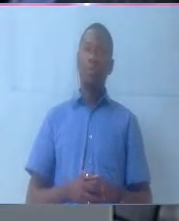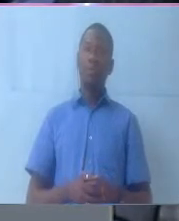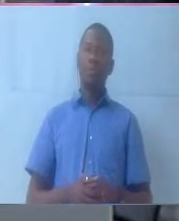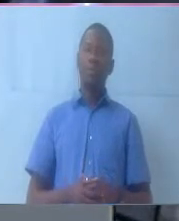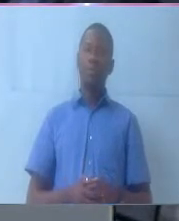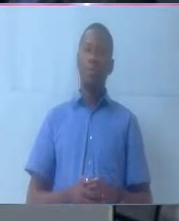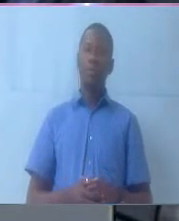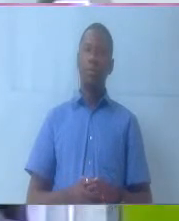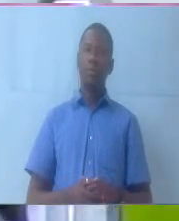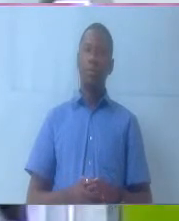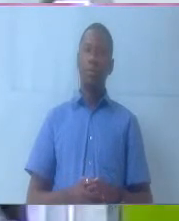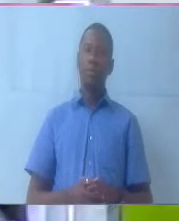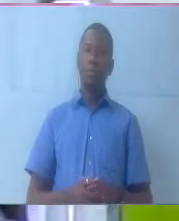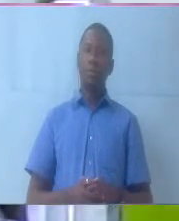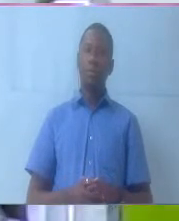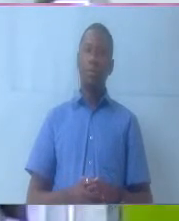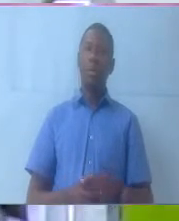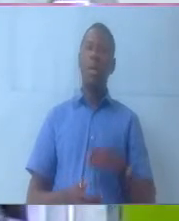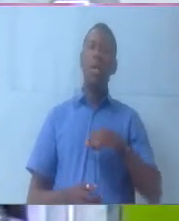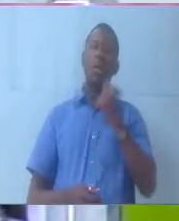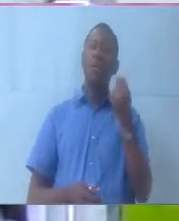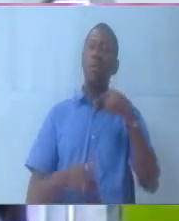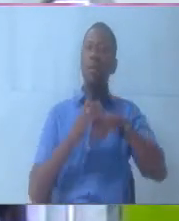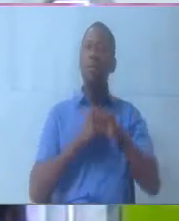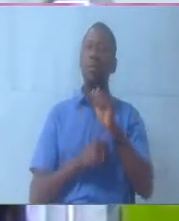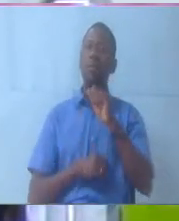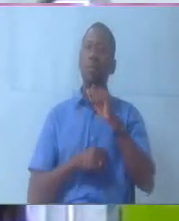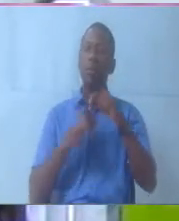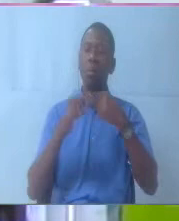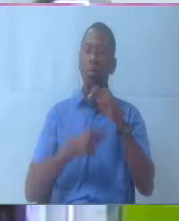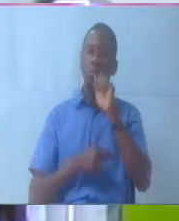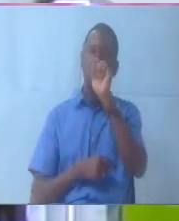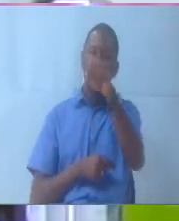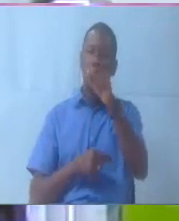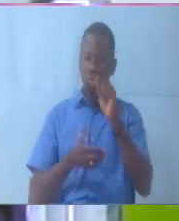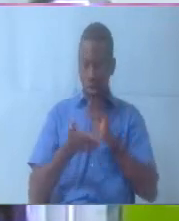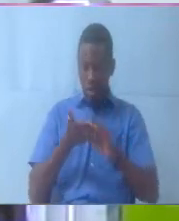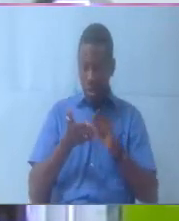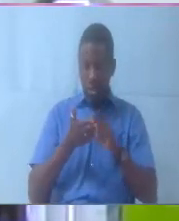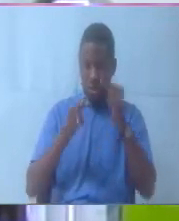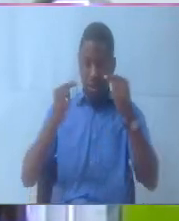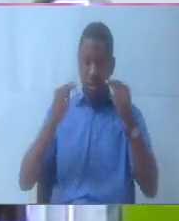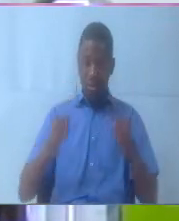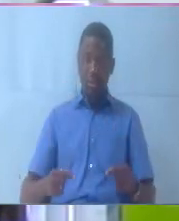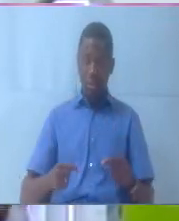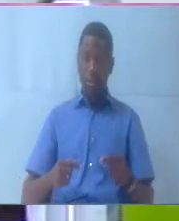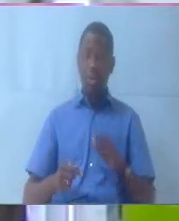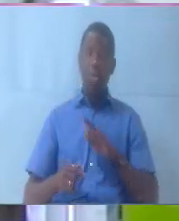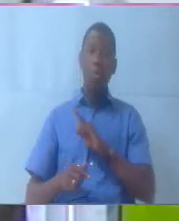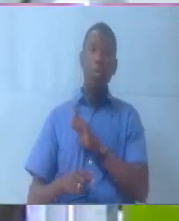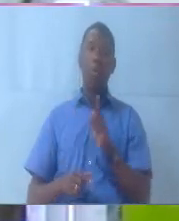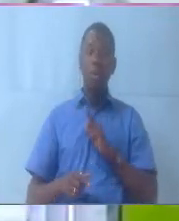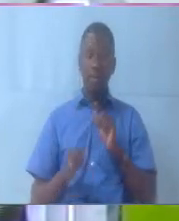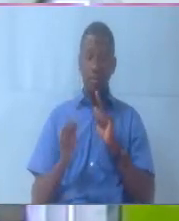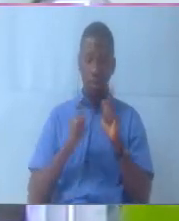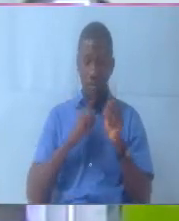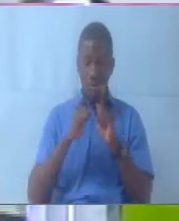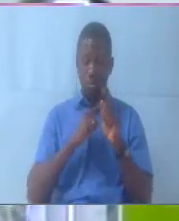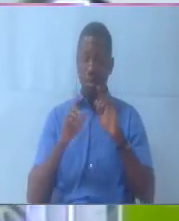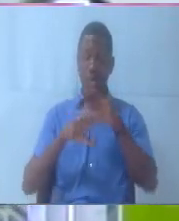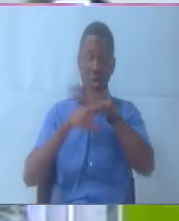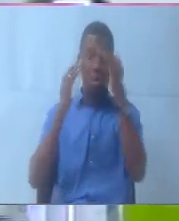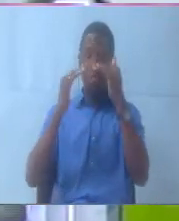And going by your written statement, we have dealt with all the paragraphs from 1 to